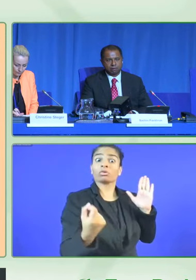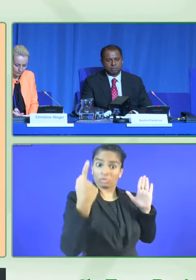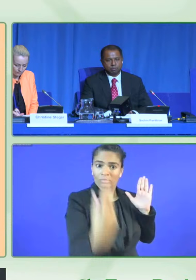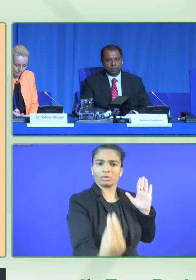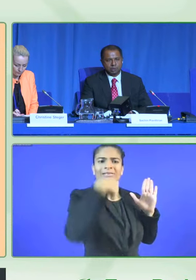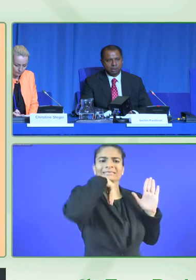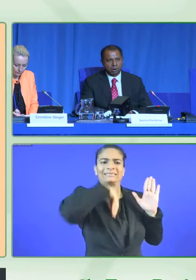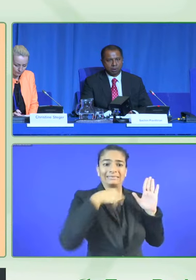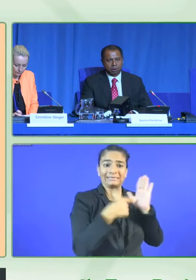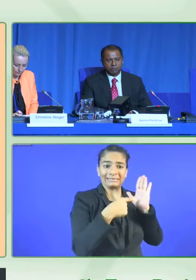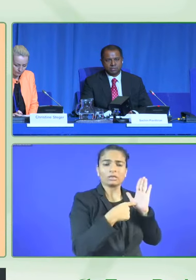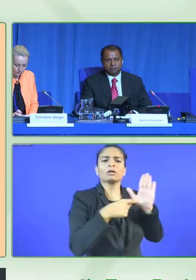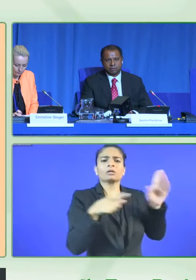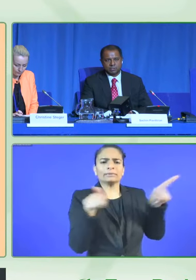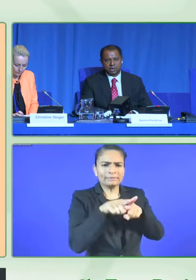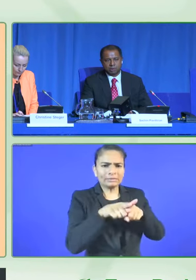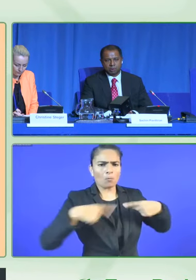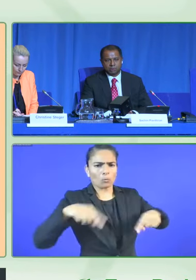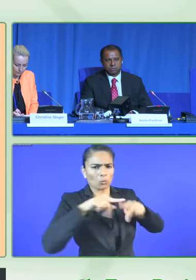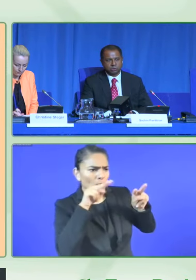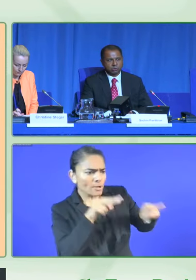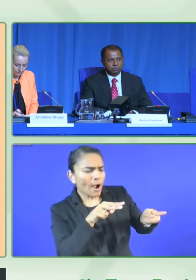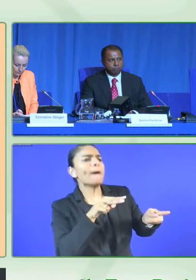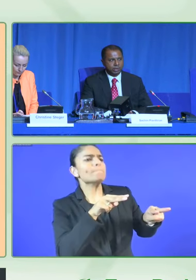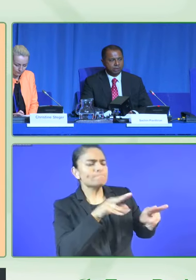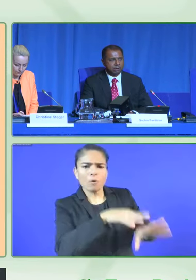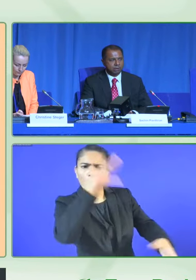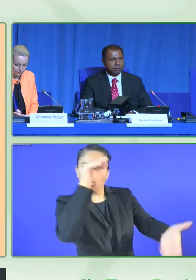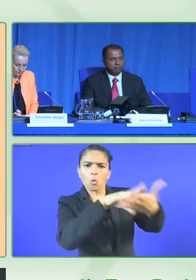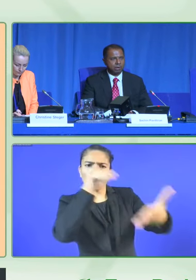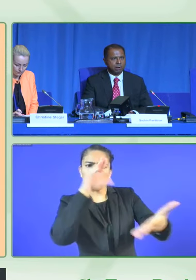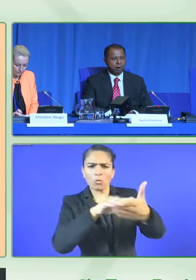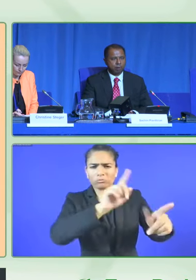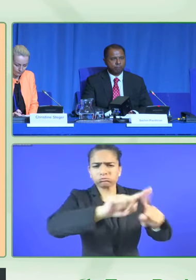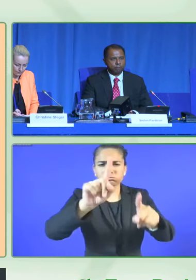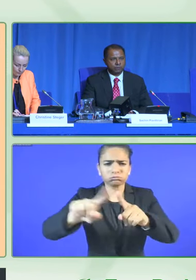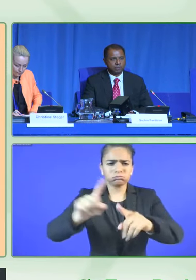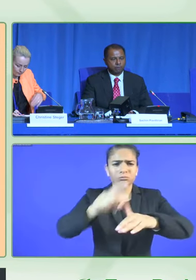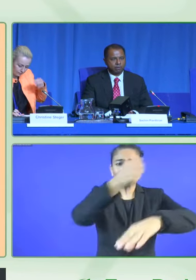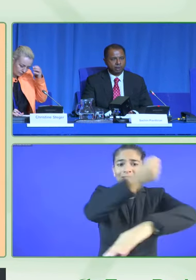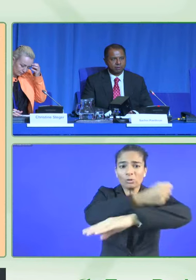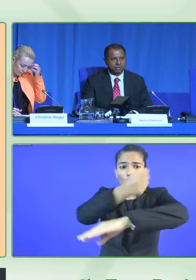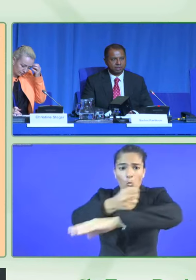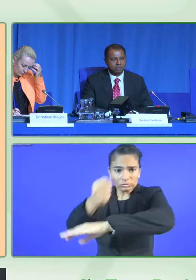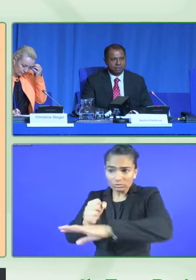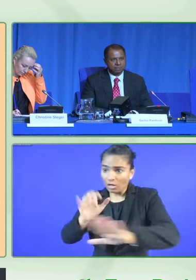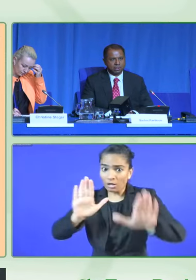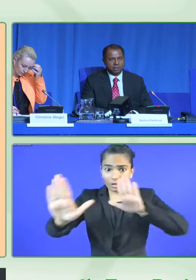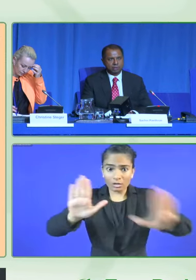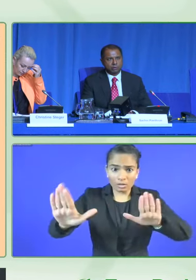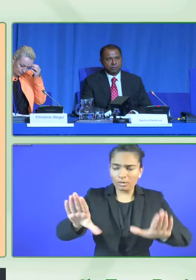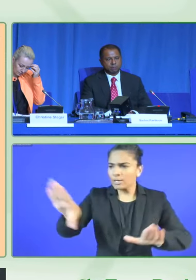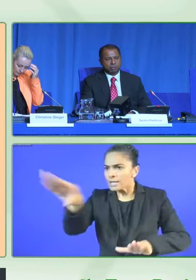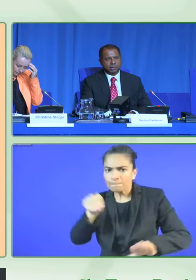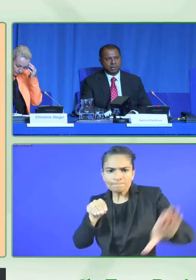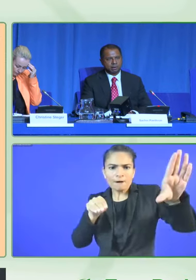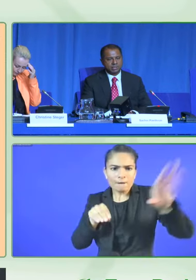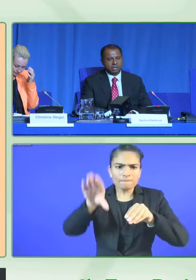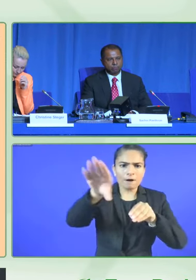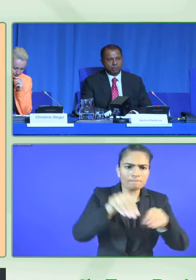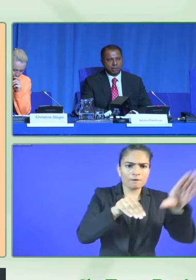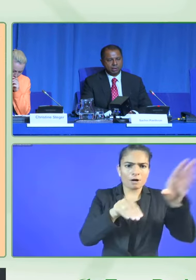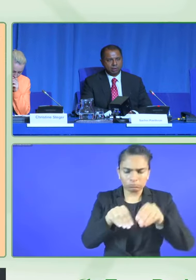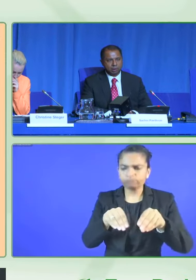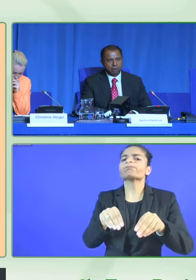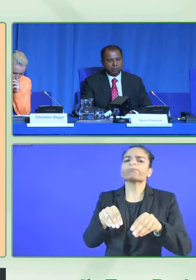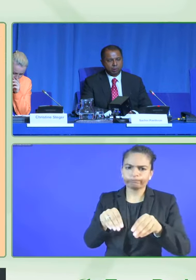public hearings with all these different stakeholders, so we learn of the different barriers that exist. Those public hearings